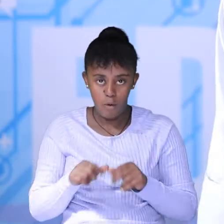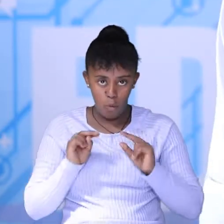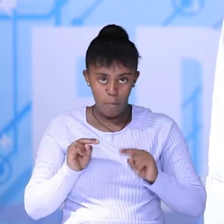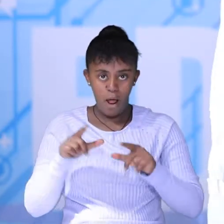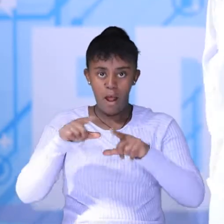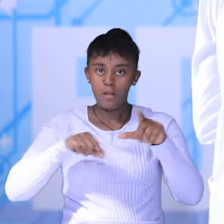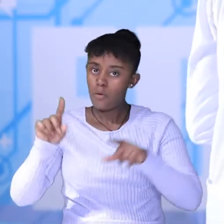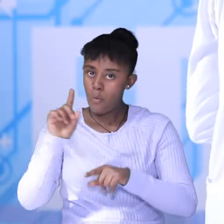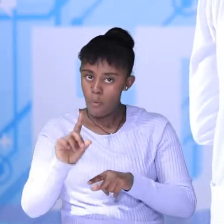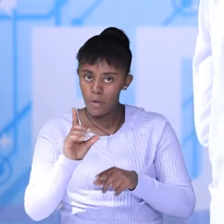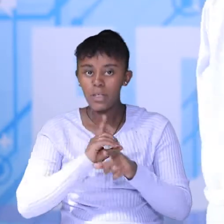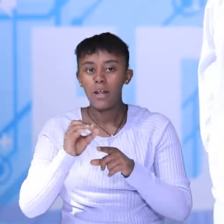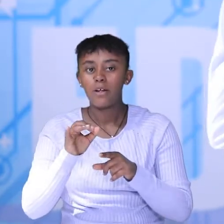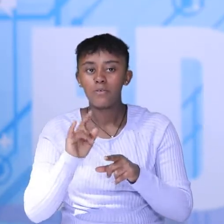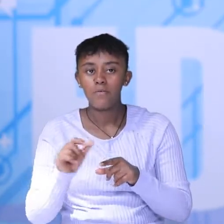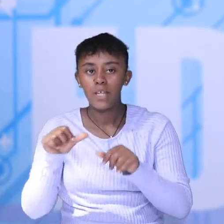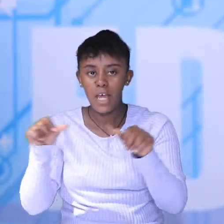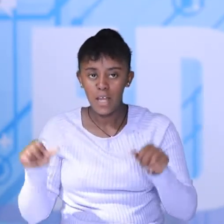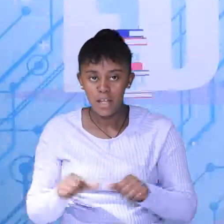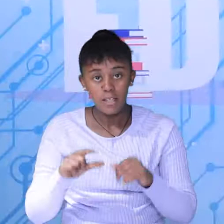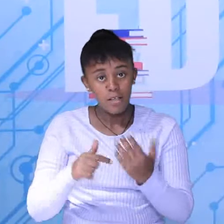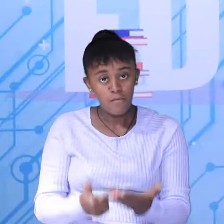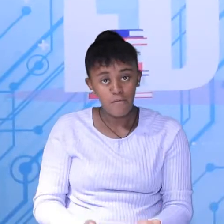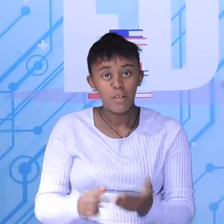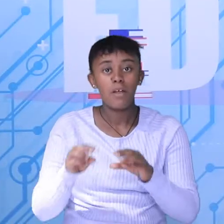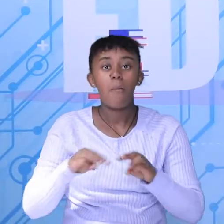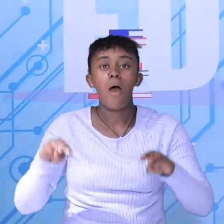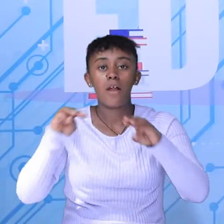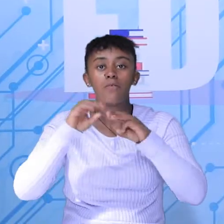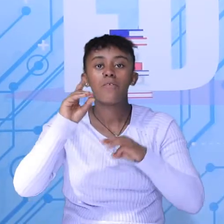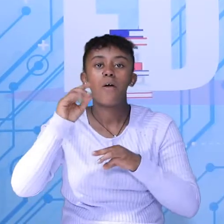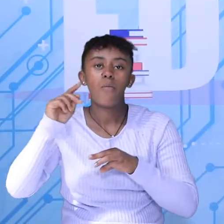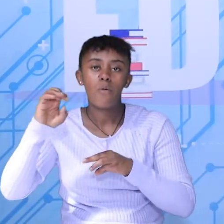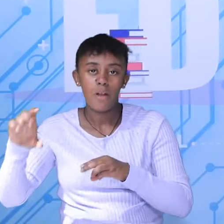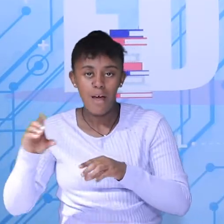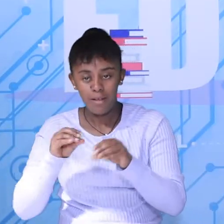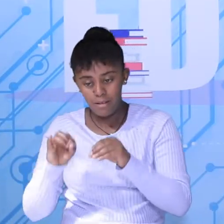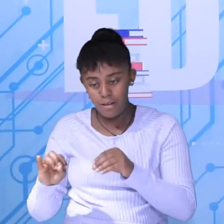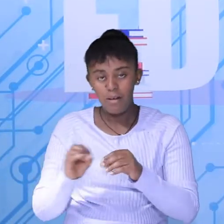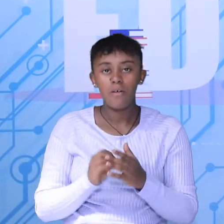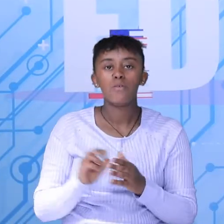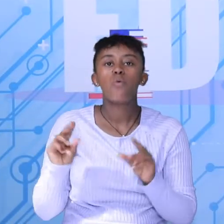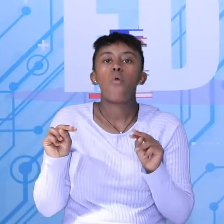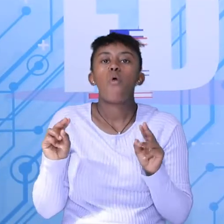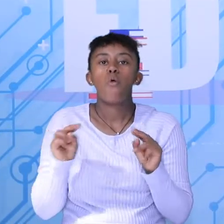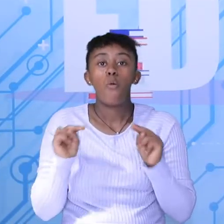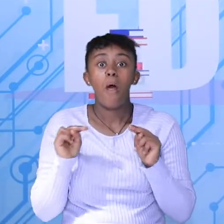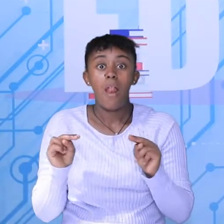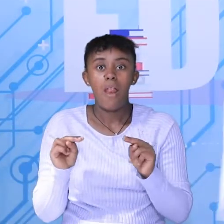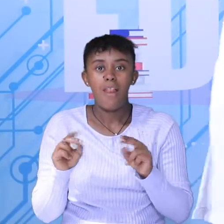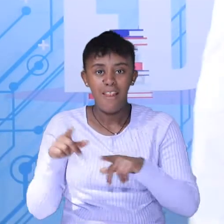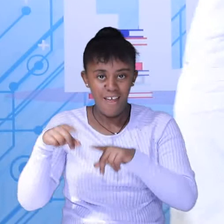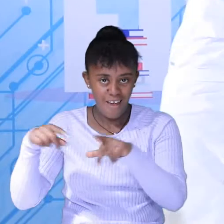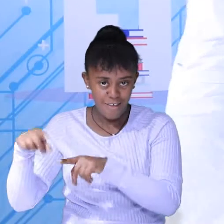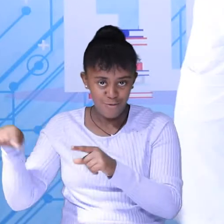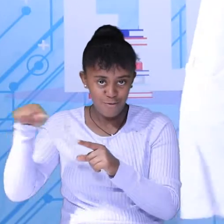which determines the direction of the area. Therefore, the magnetic dipole is acting along the normal line to the area, the